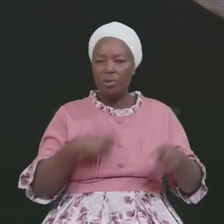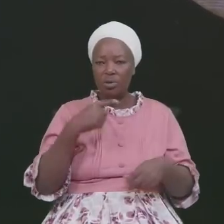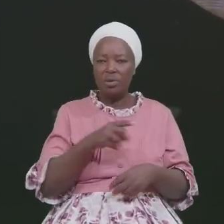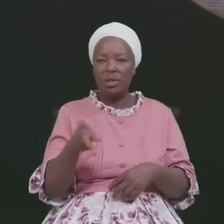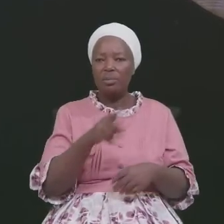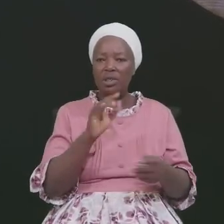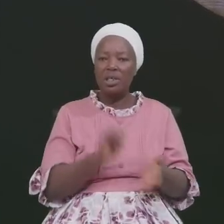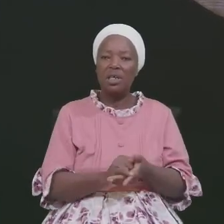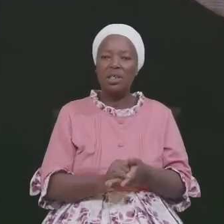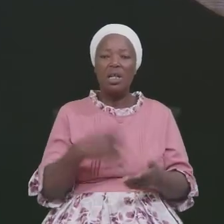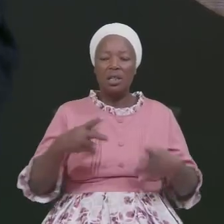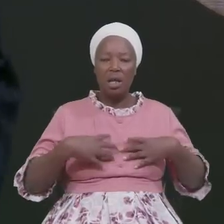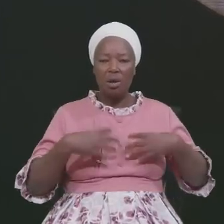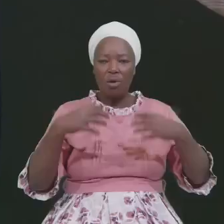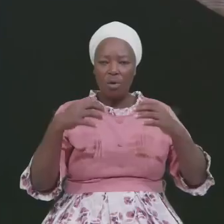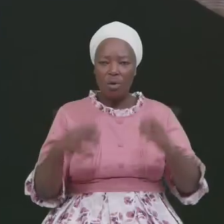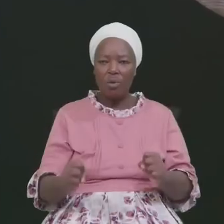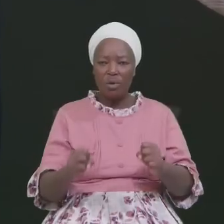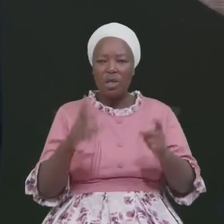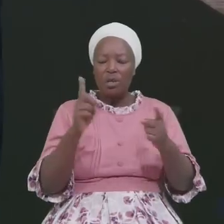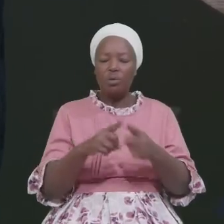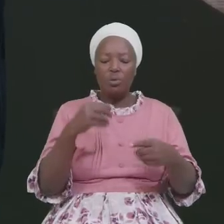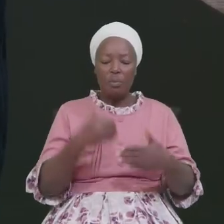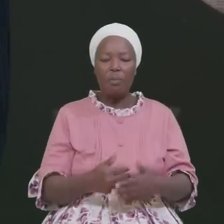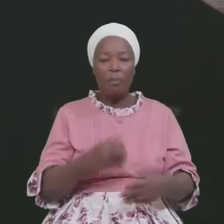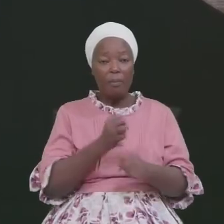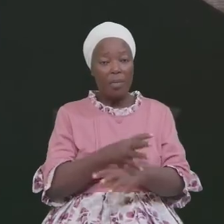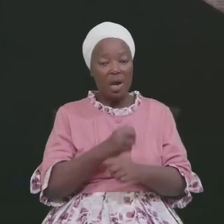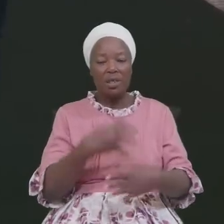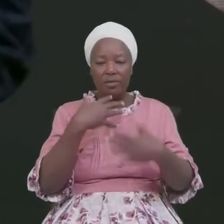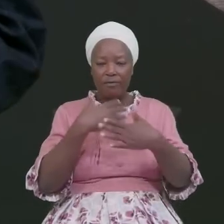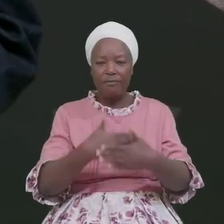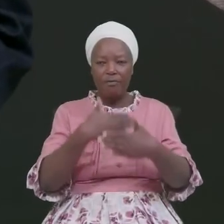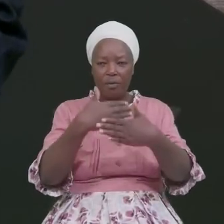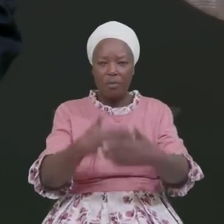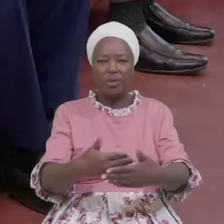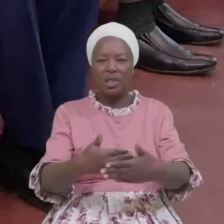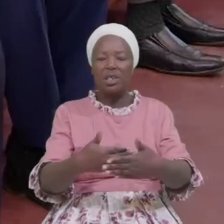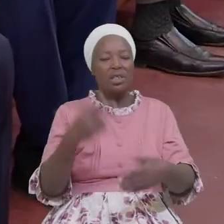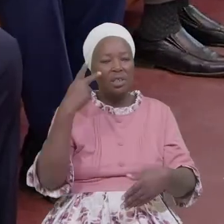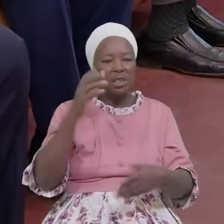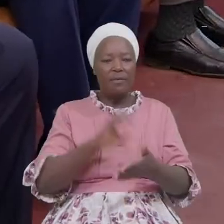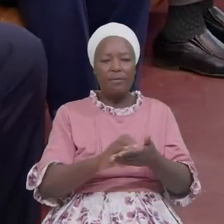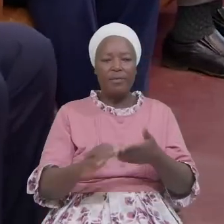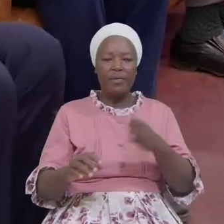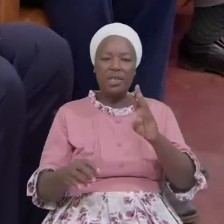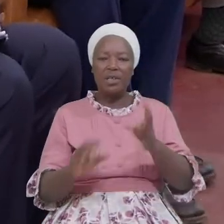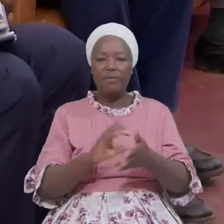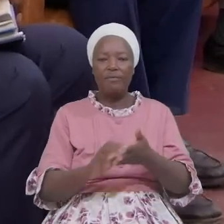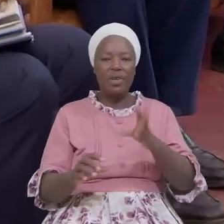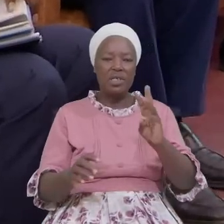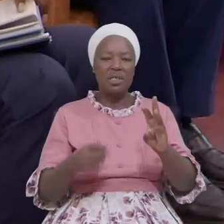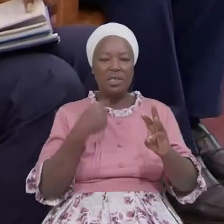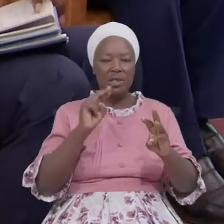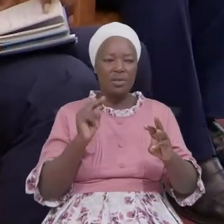the courage to march forward. Look at verse 6 there. In verse 6, it